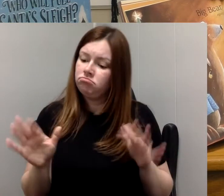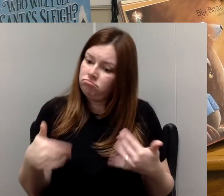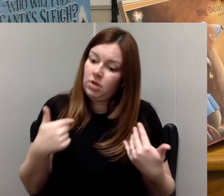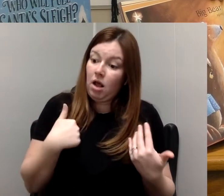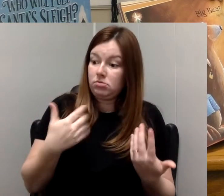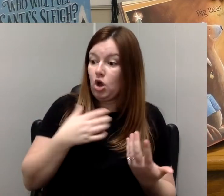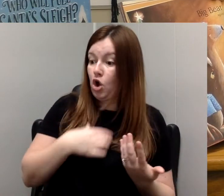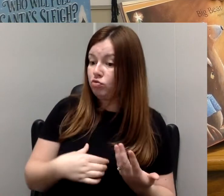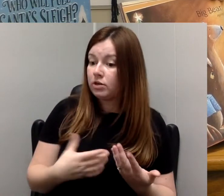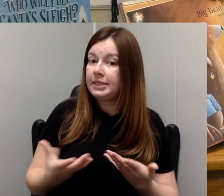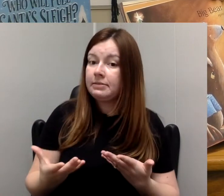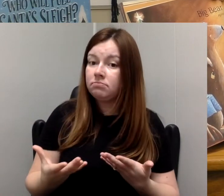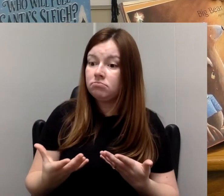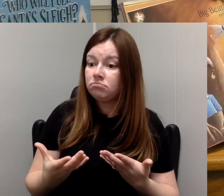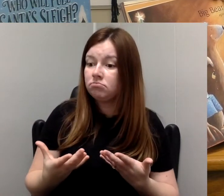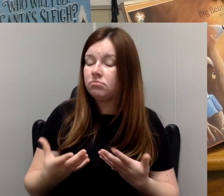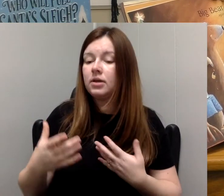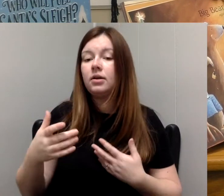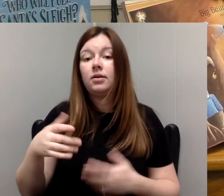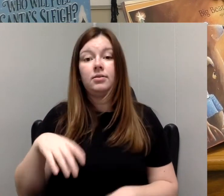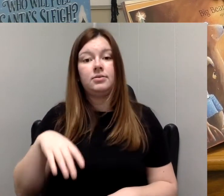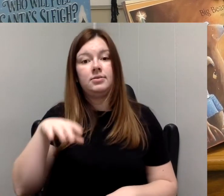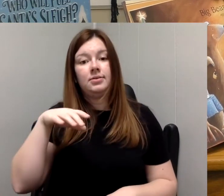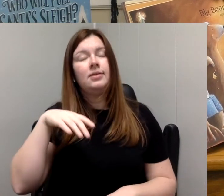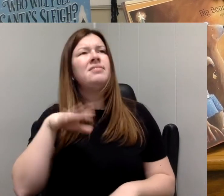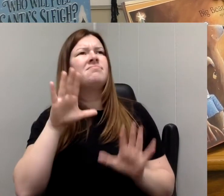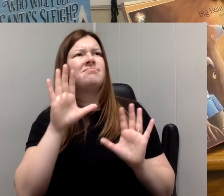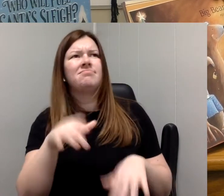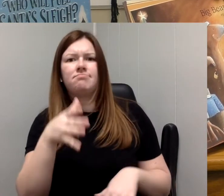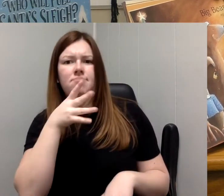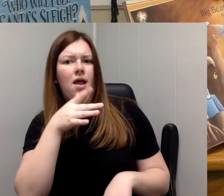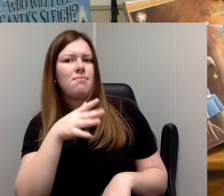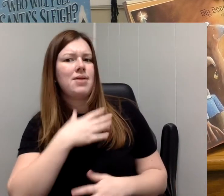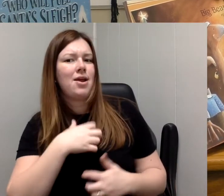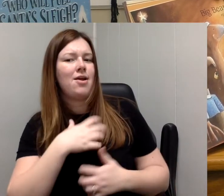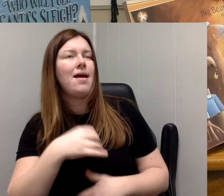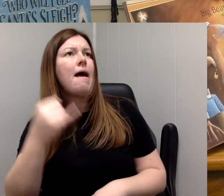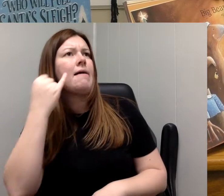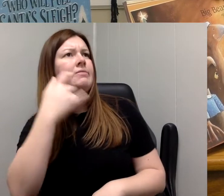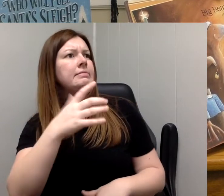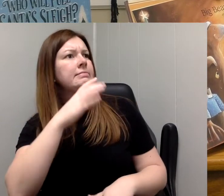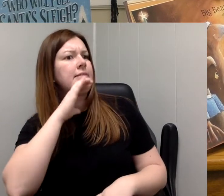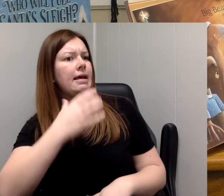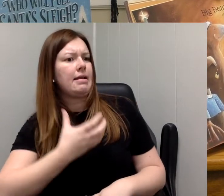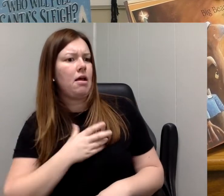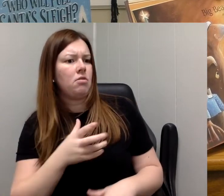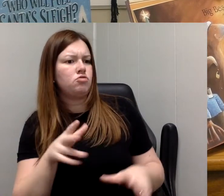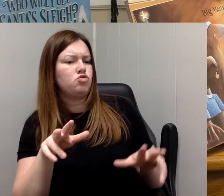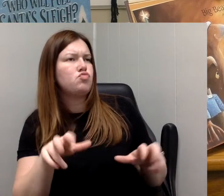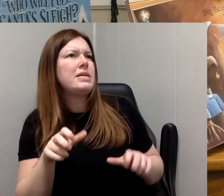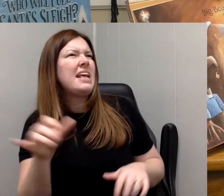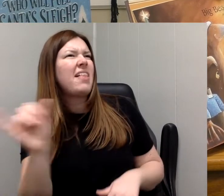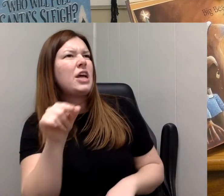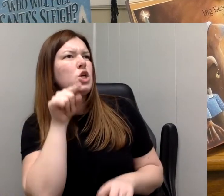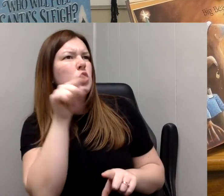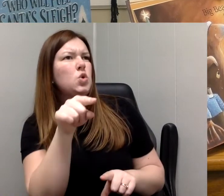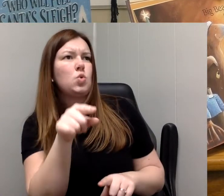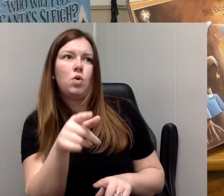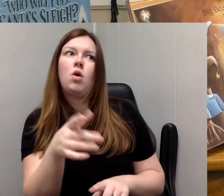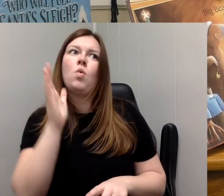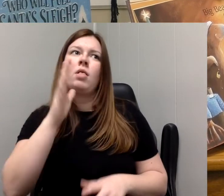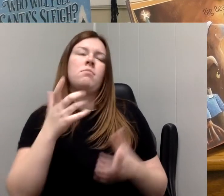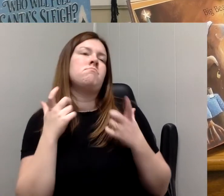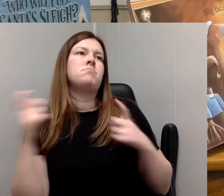I was hungry, said Big Bear. If Santa is as greedy as you, said Mommy Bear, he really will be too big to fit